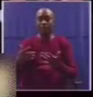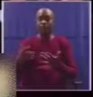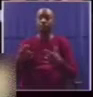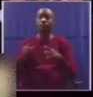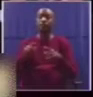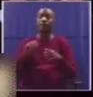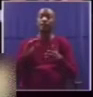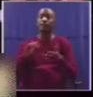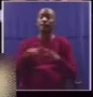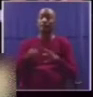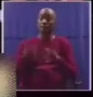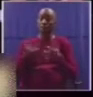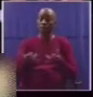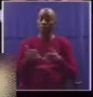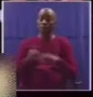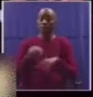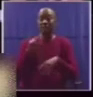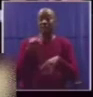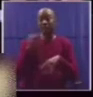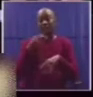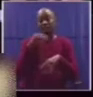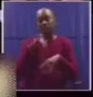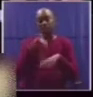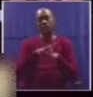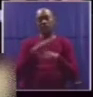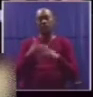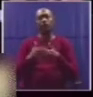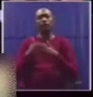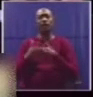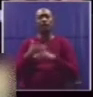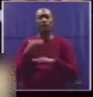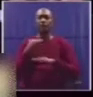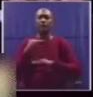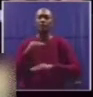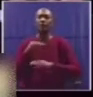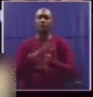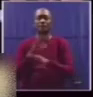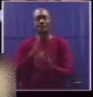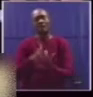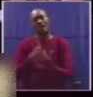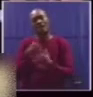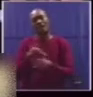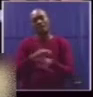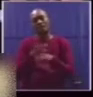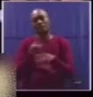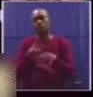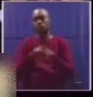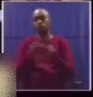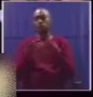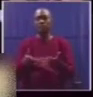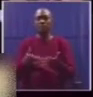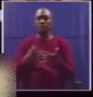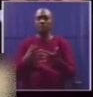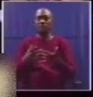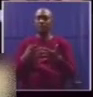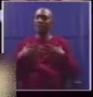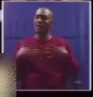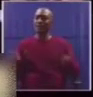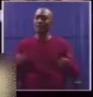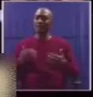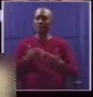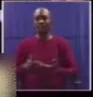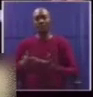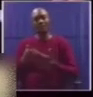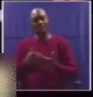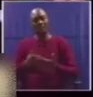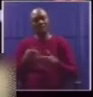the NHI could further limit access to such healthcare service through